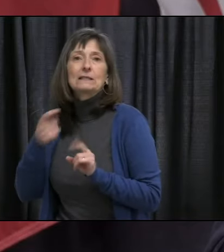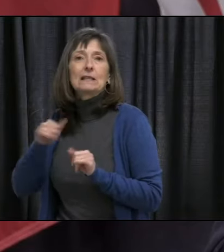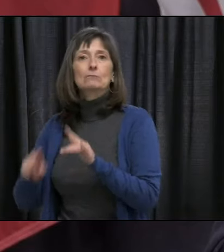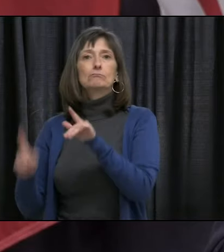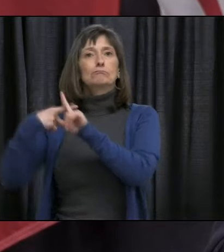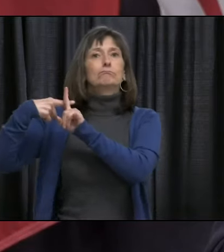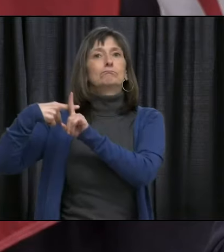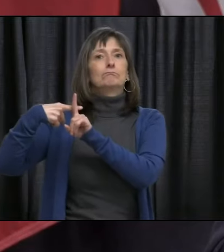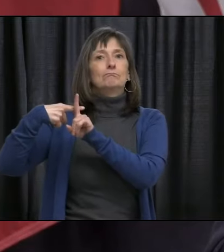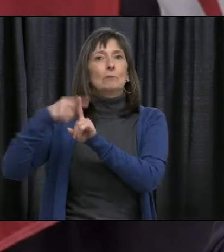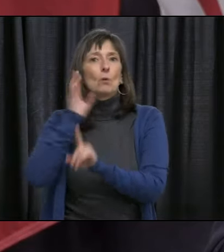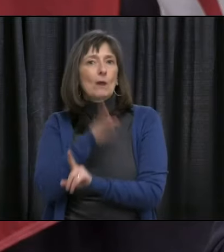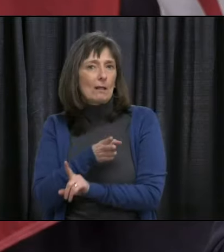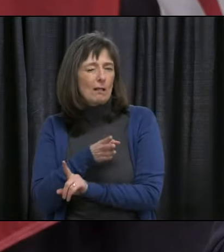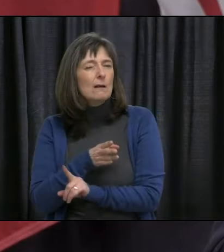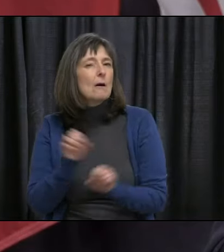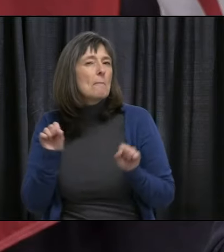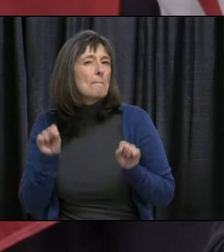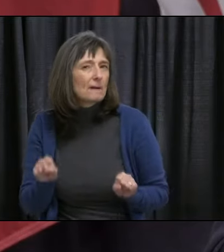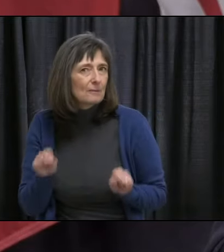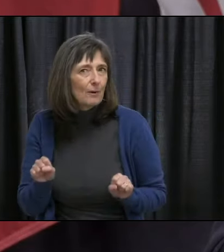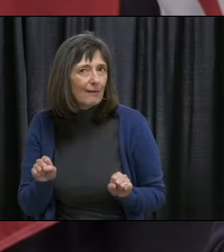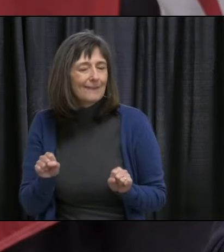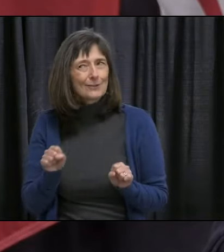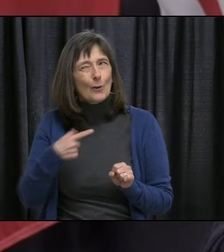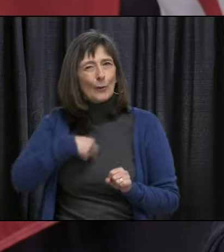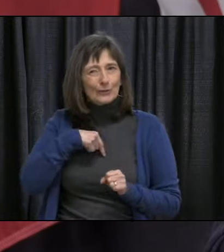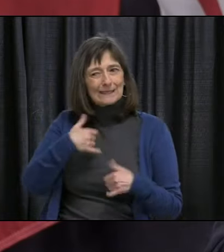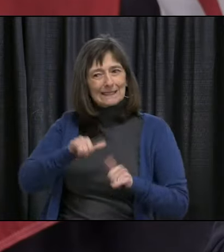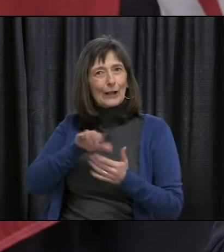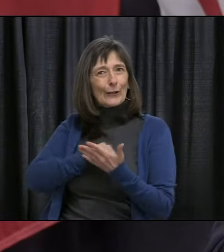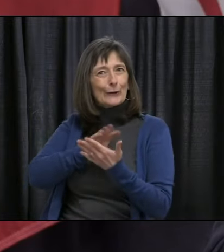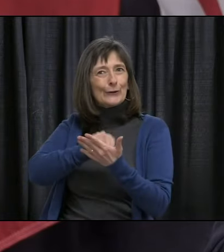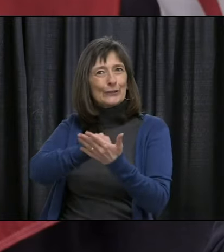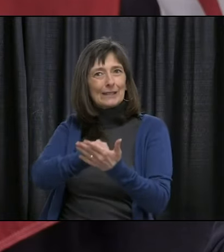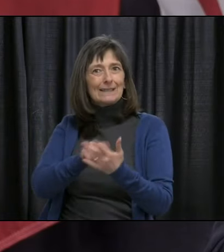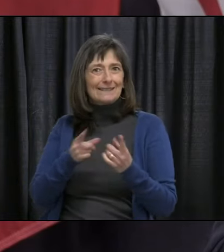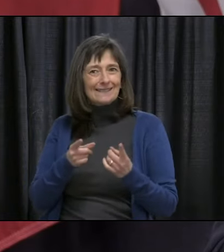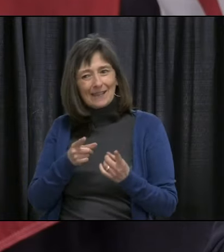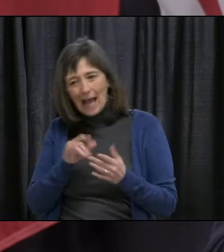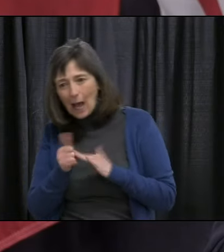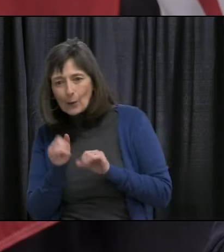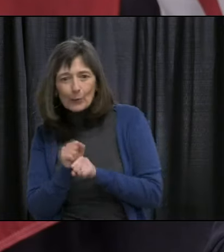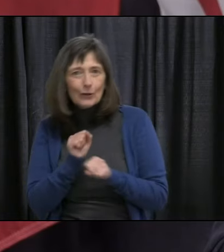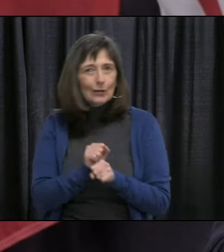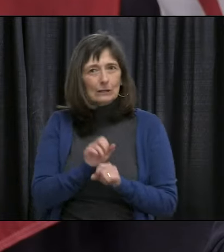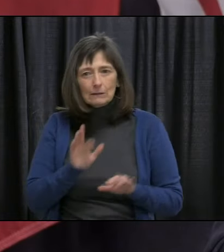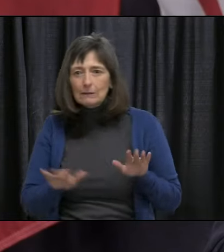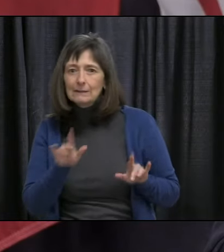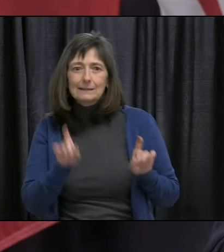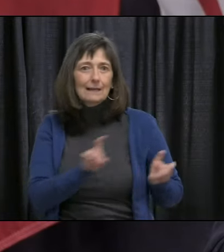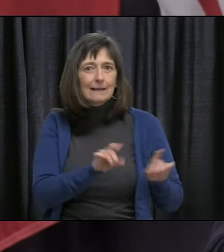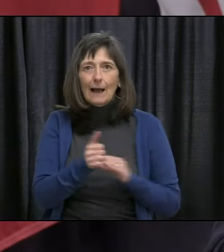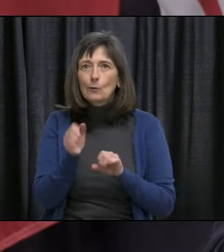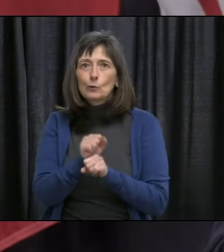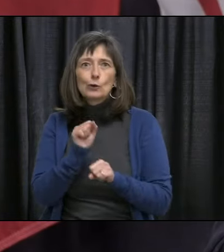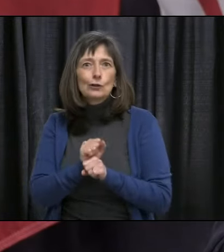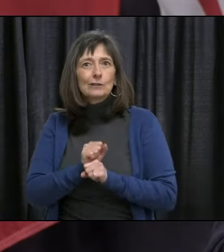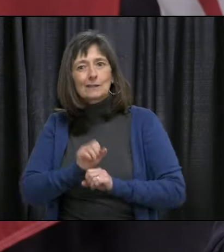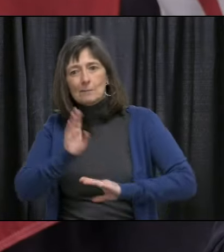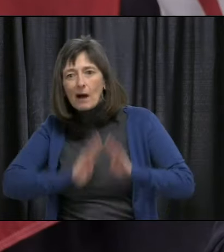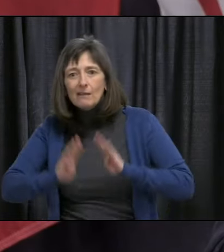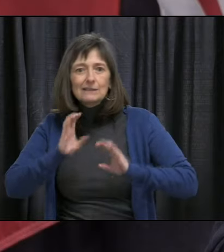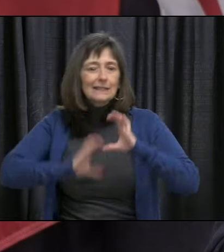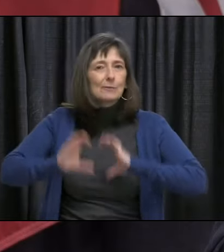symptomatic, asymptomatic, and so on. So it is an evolving situation, but we're very pleased to be able to say that so far the tests are coming back negative for those